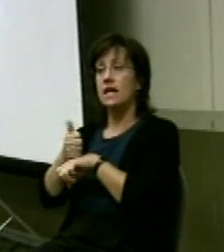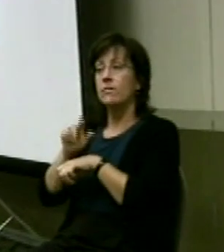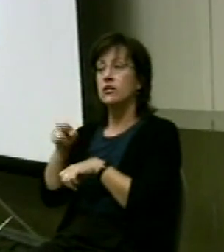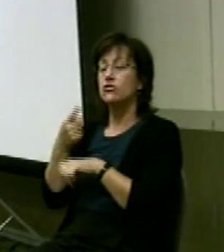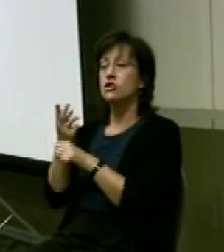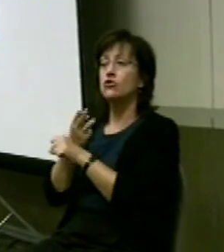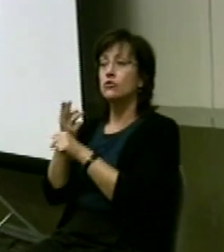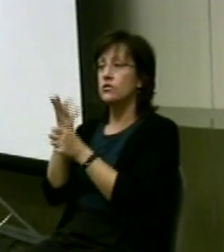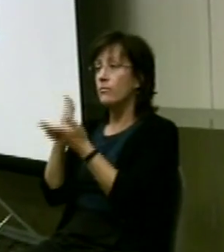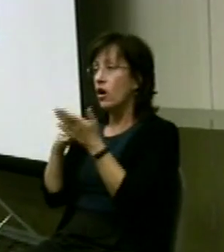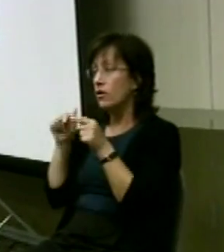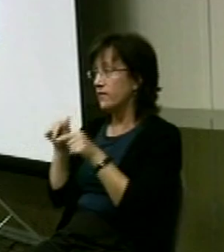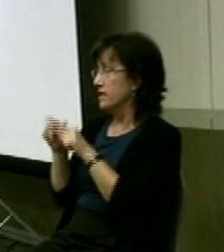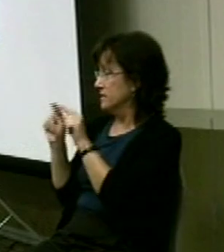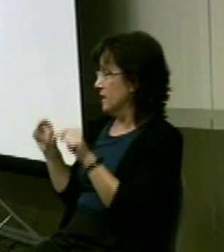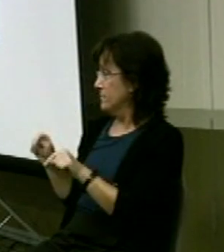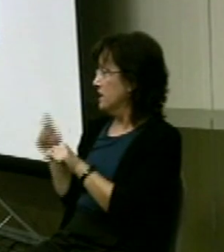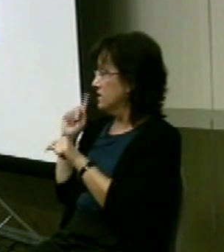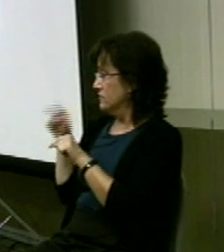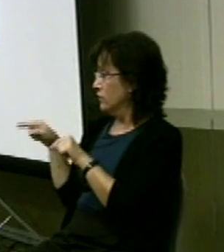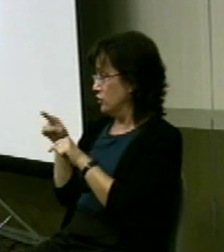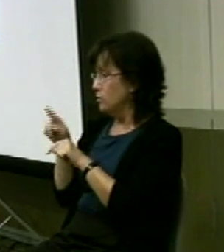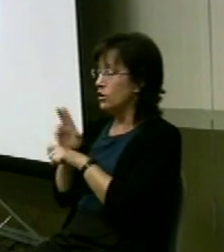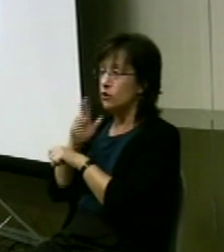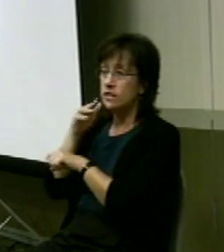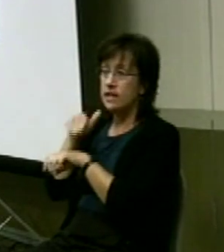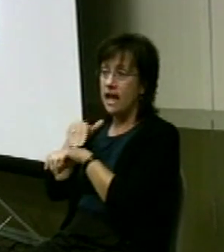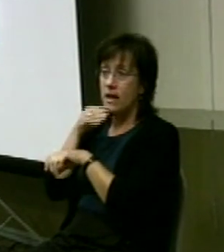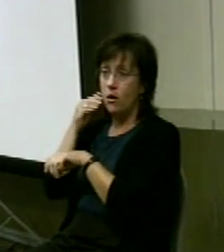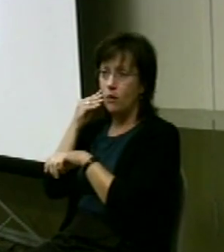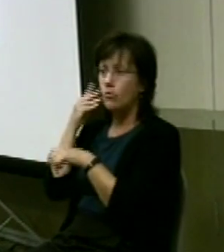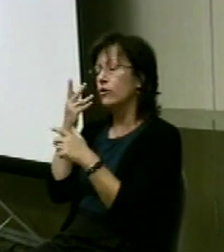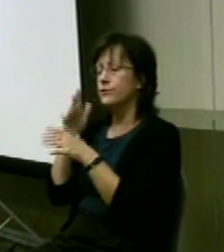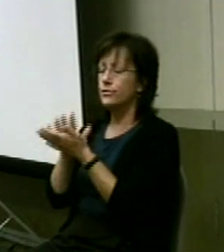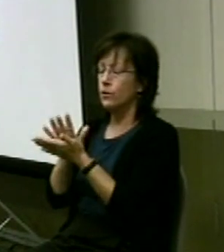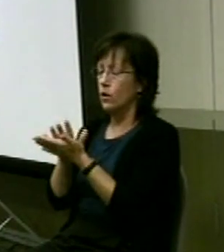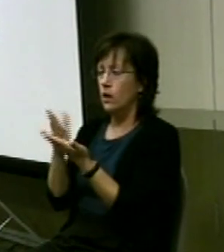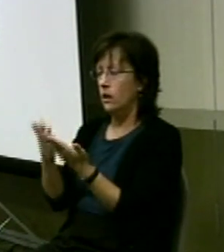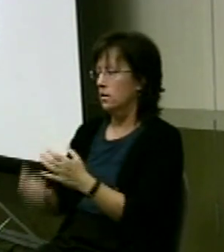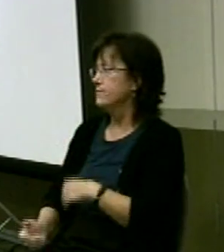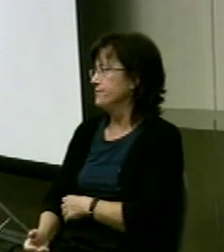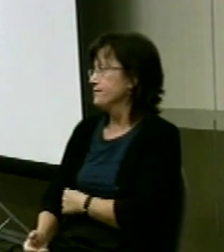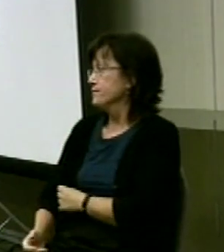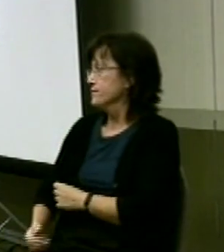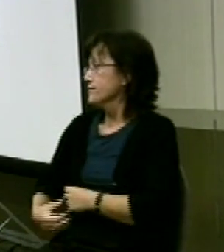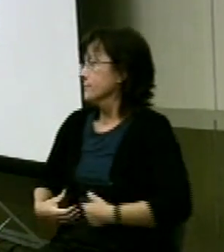you can just use part of this template. This is for you to use at home or at school.